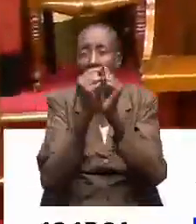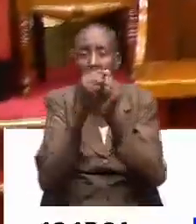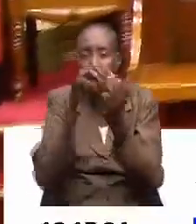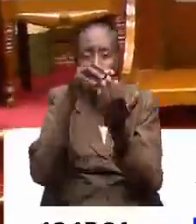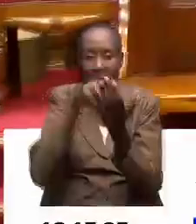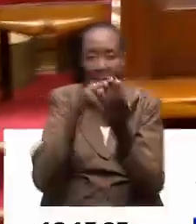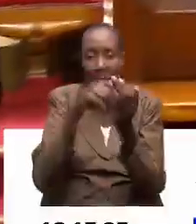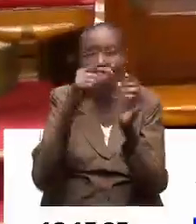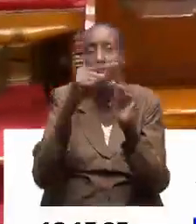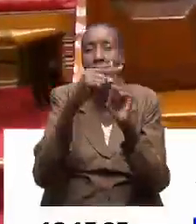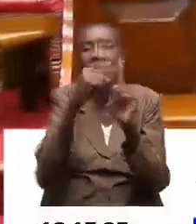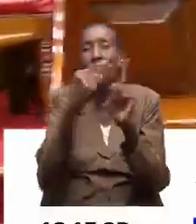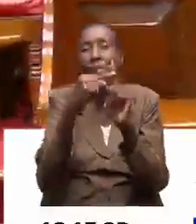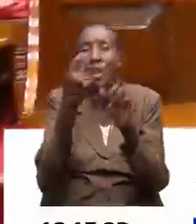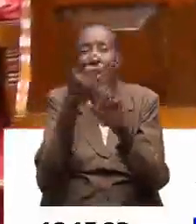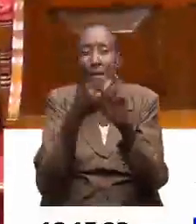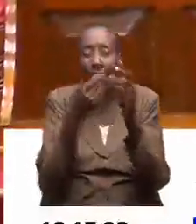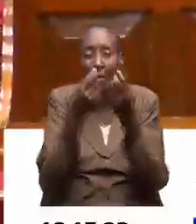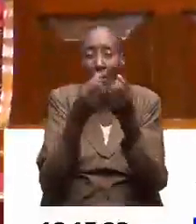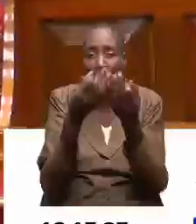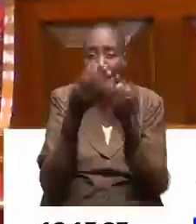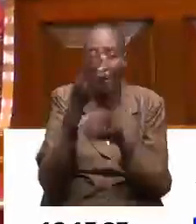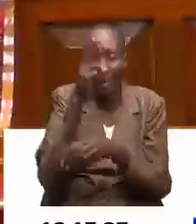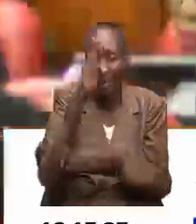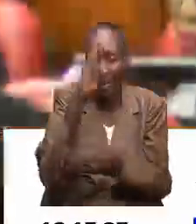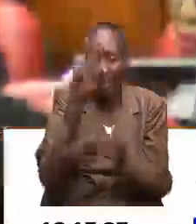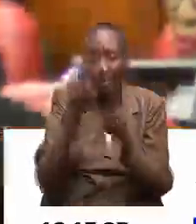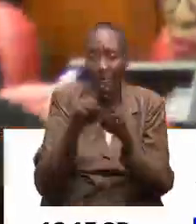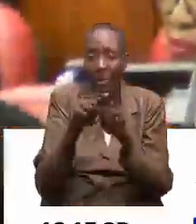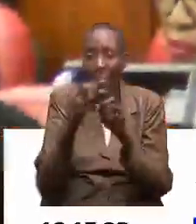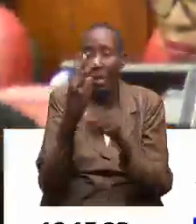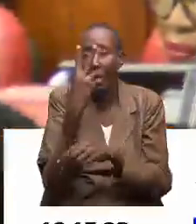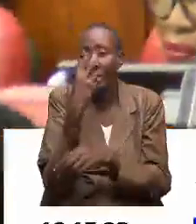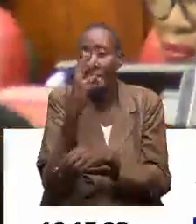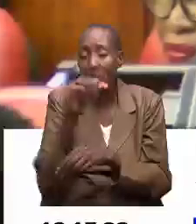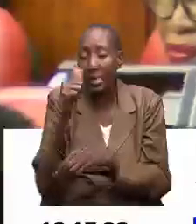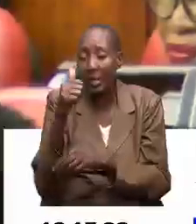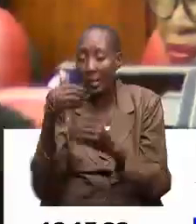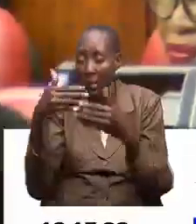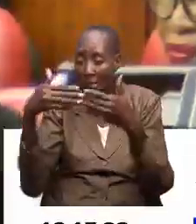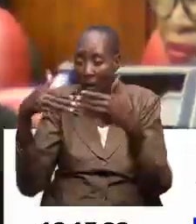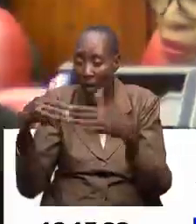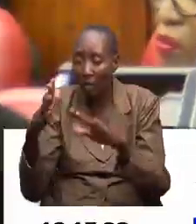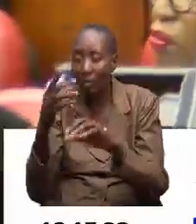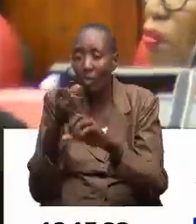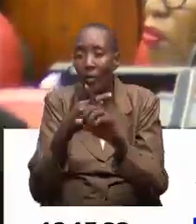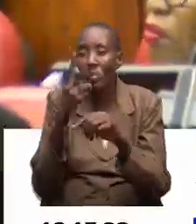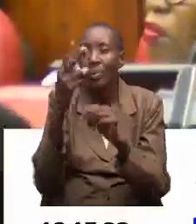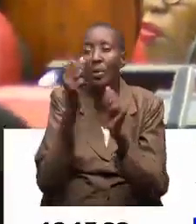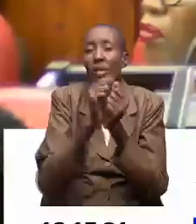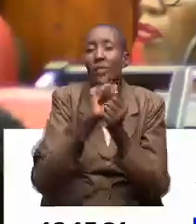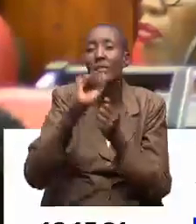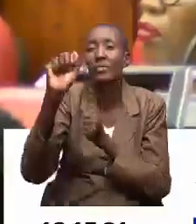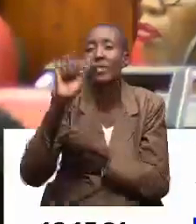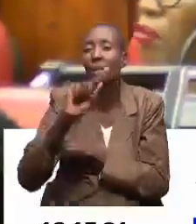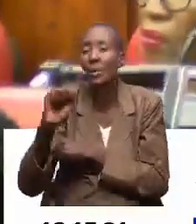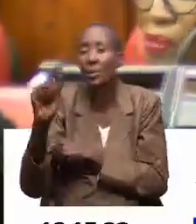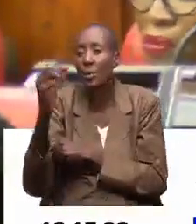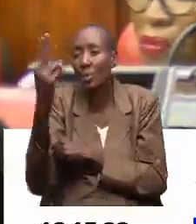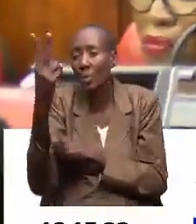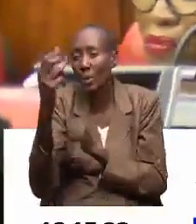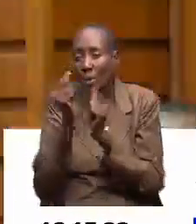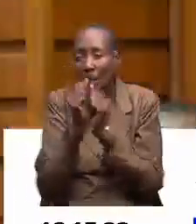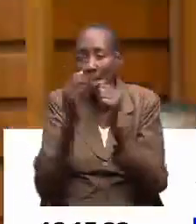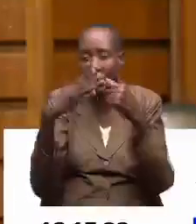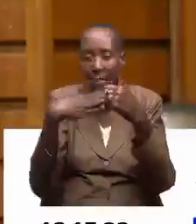vya mauaji ya kikatili na kupotea kwa baadhi ya washukiwa katika kipindi cha mwaka 2015 na mwaka